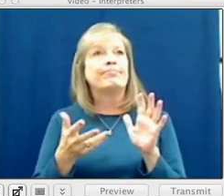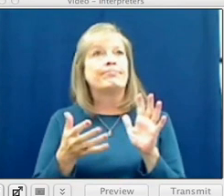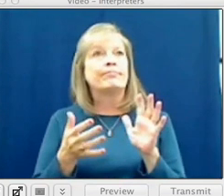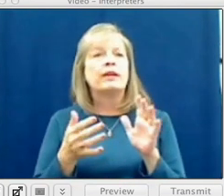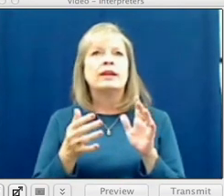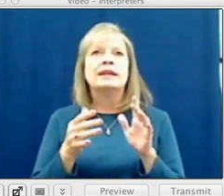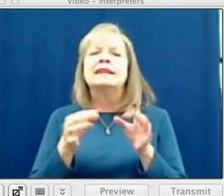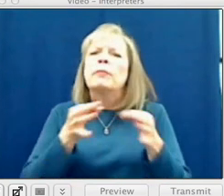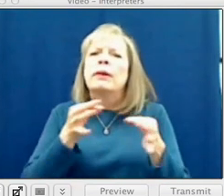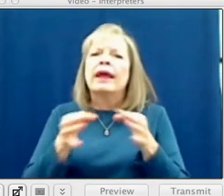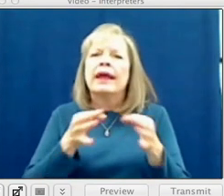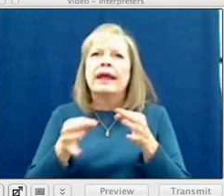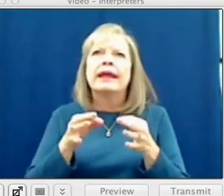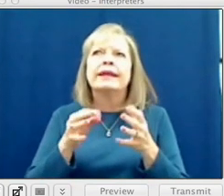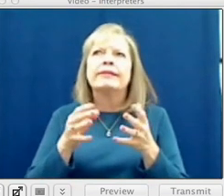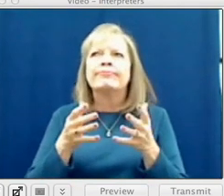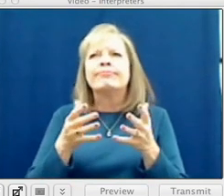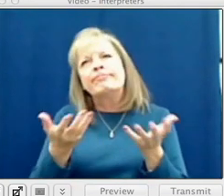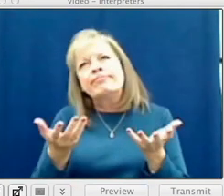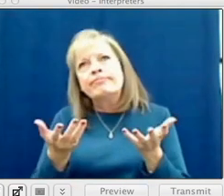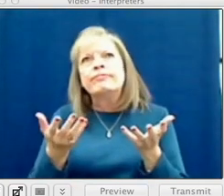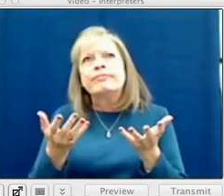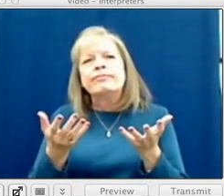people have a hard time